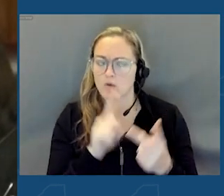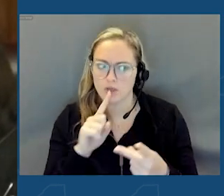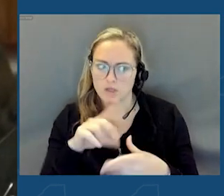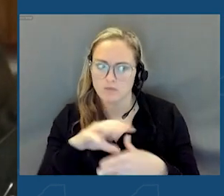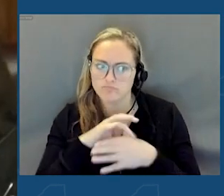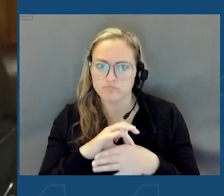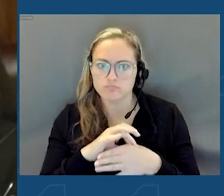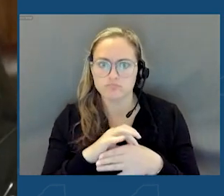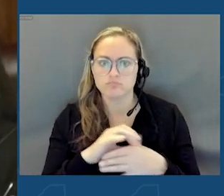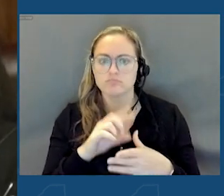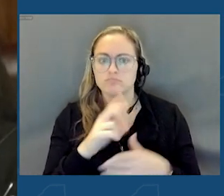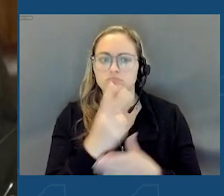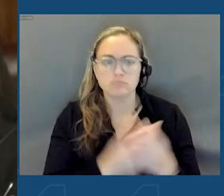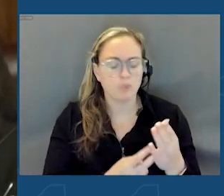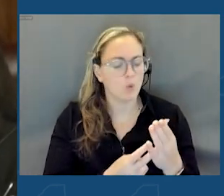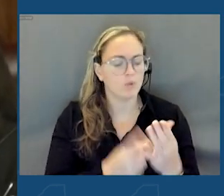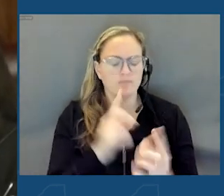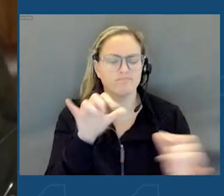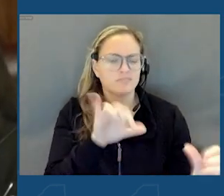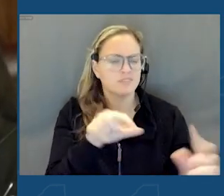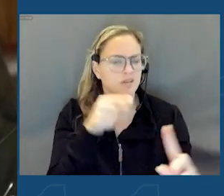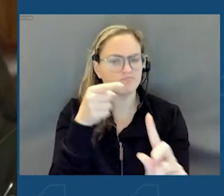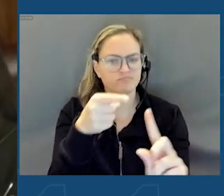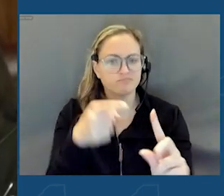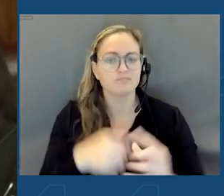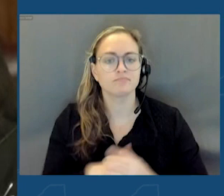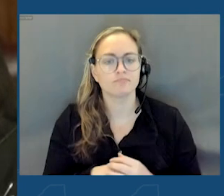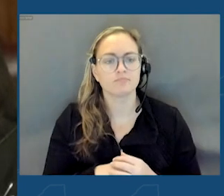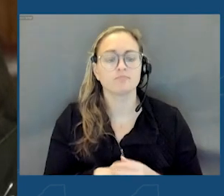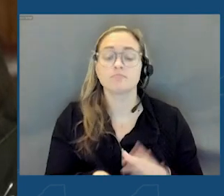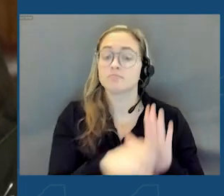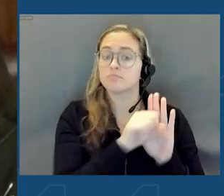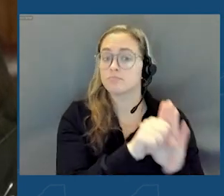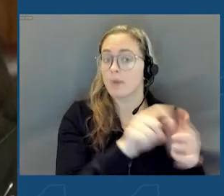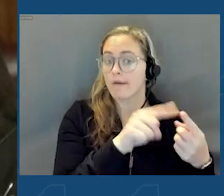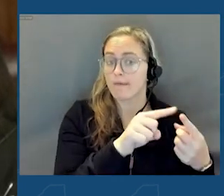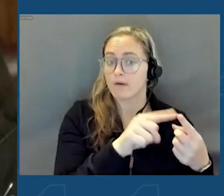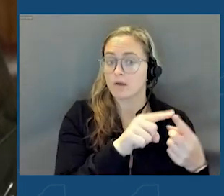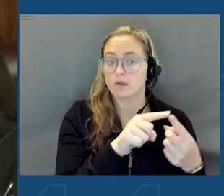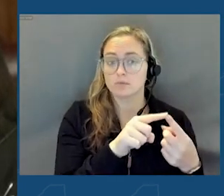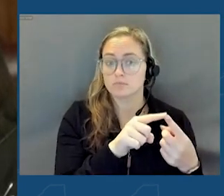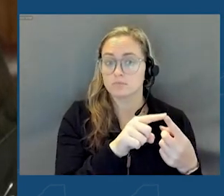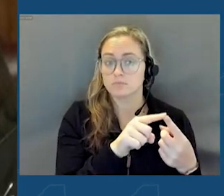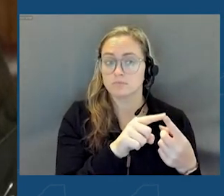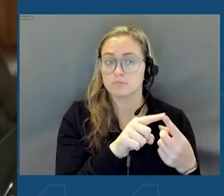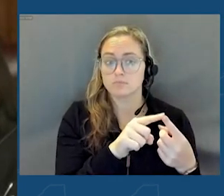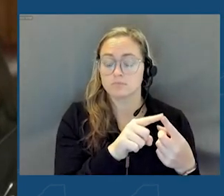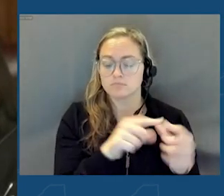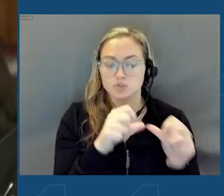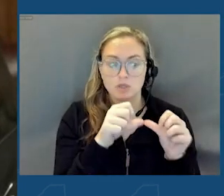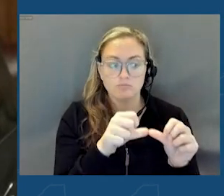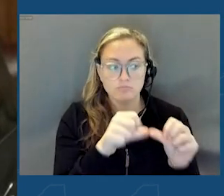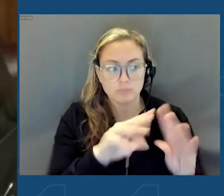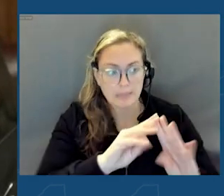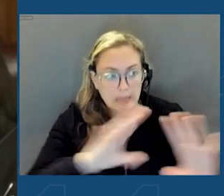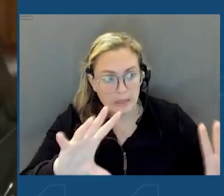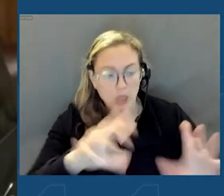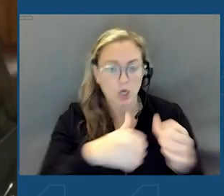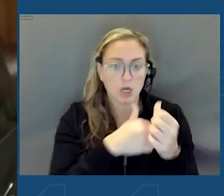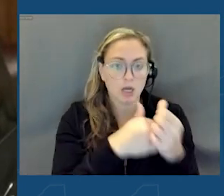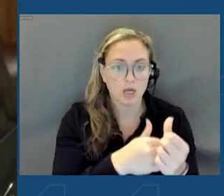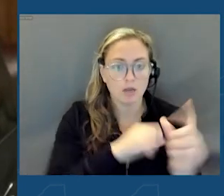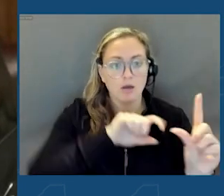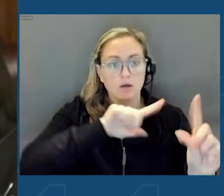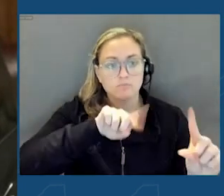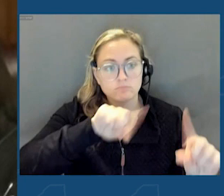both converge to the same point. Symbolically, Governor Hochul has an unbroken track record of attending the investitures